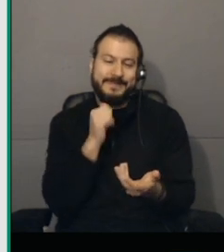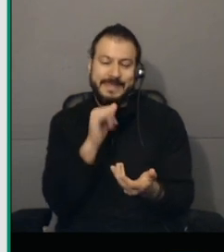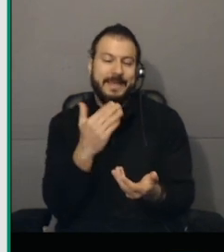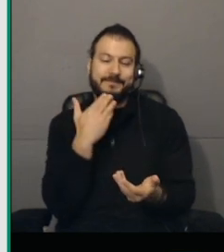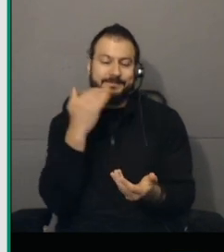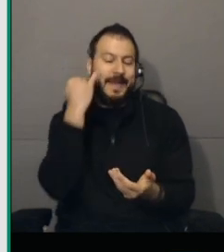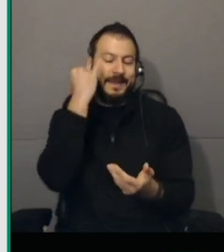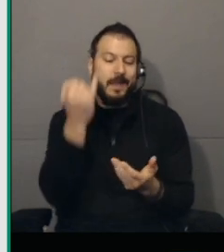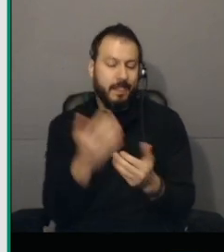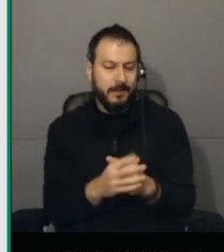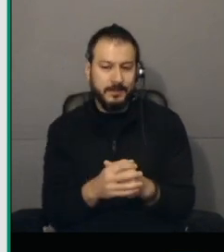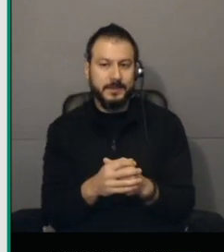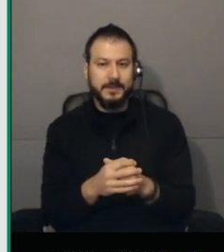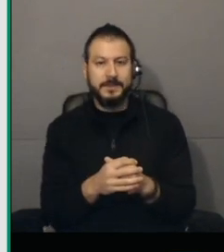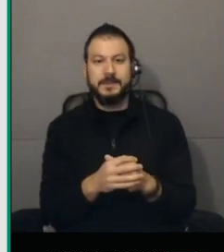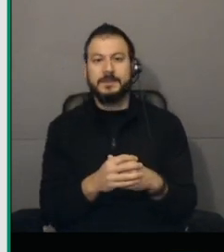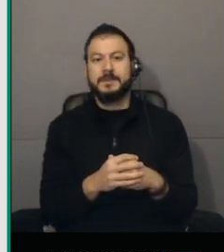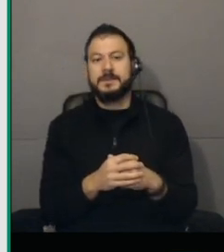ideal.